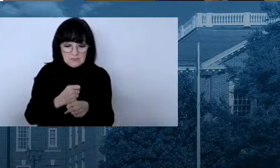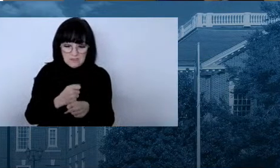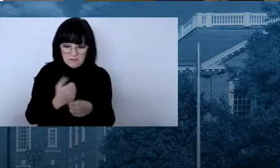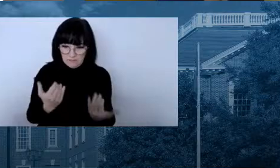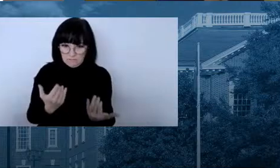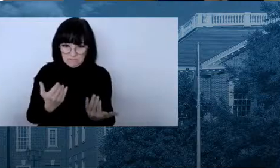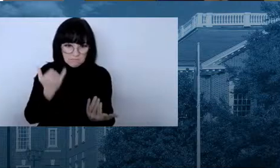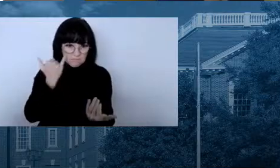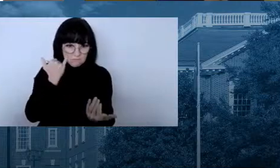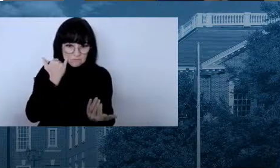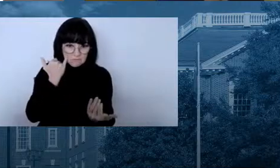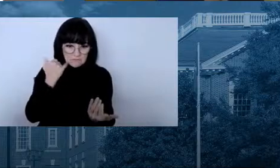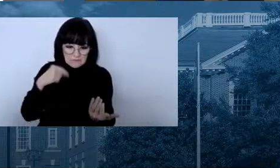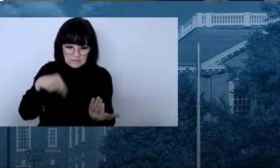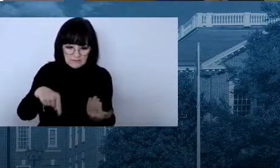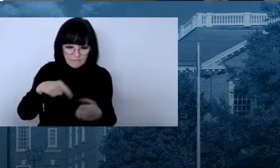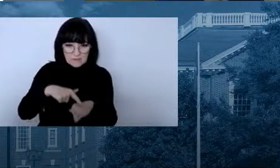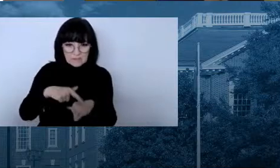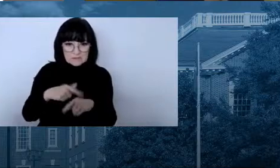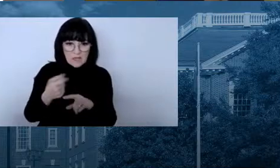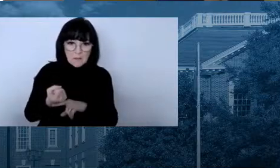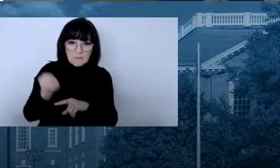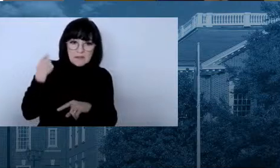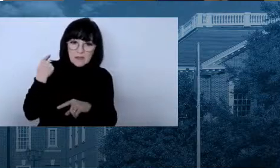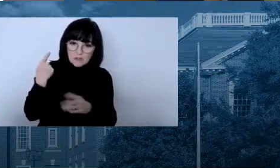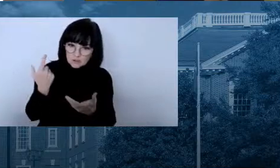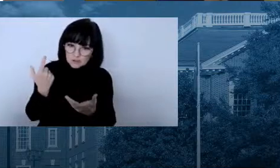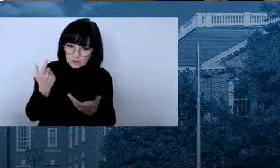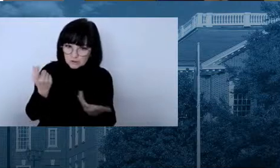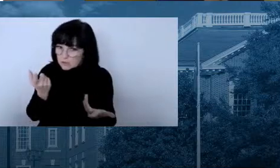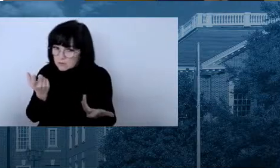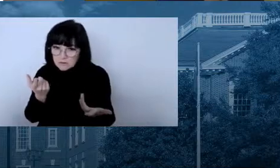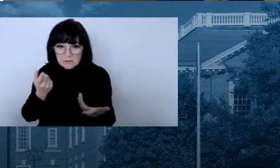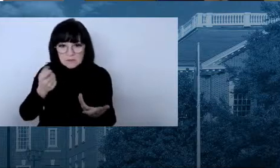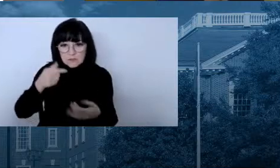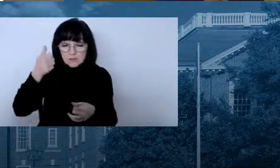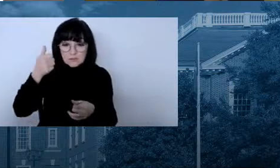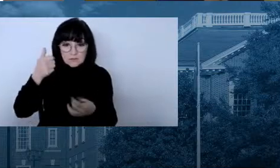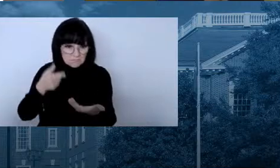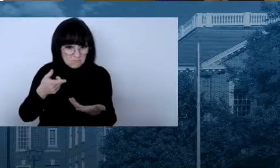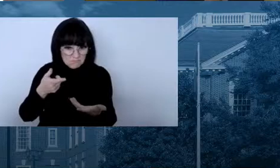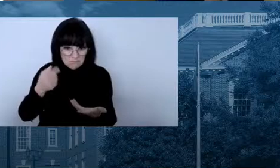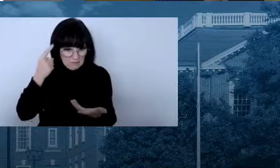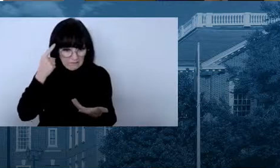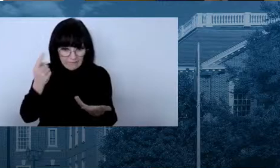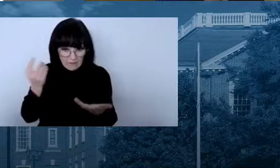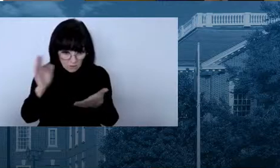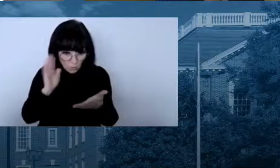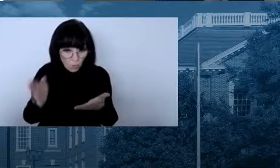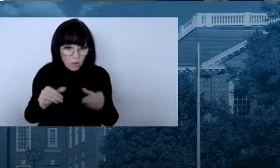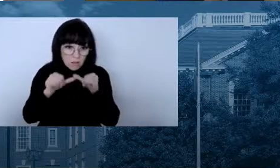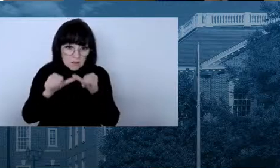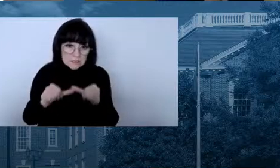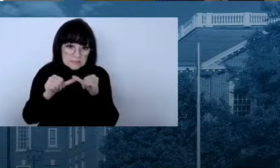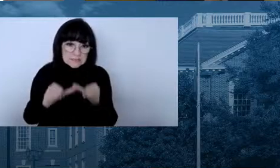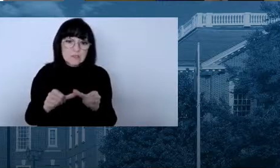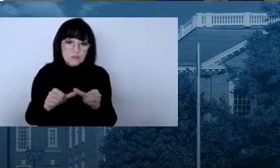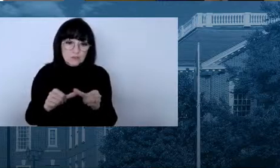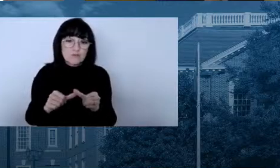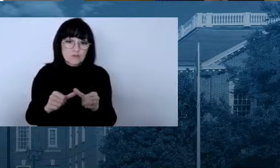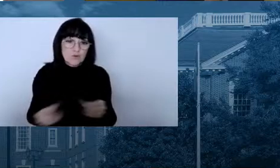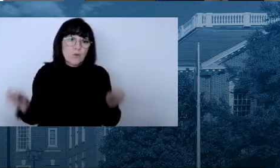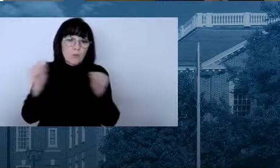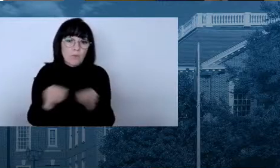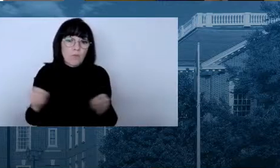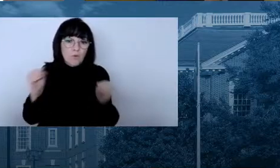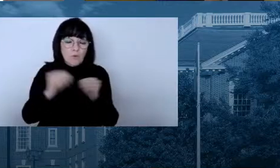be faced with future variants? Is that something that people should think about as they're making decisions now about whether to get vaccinated